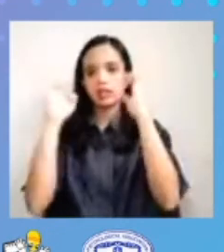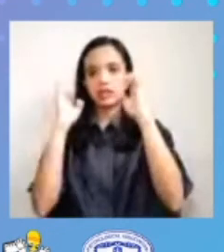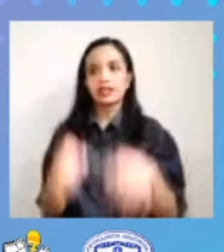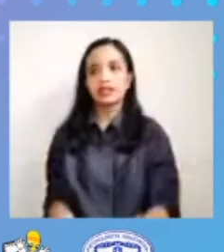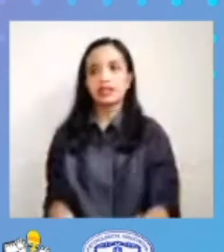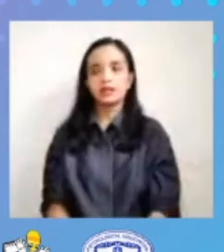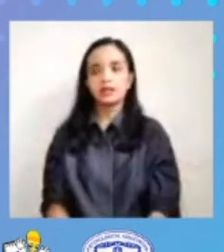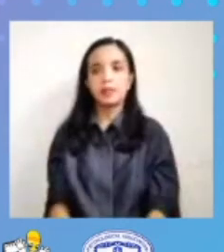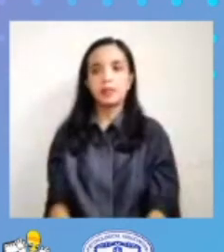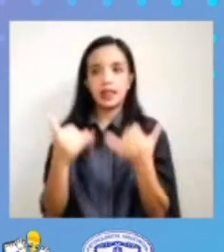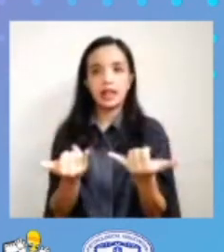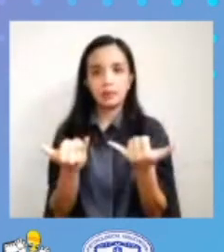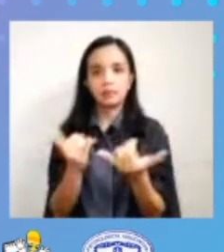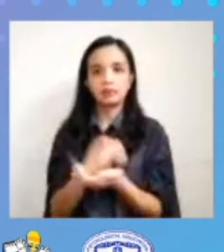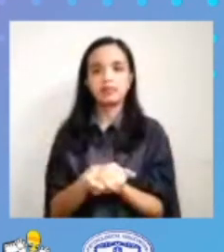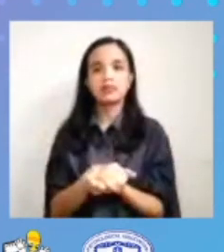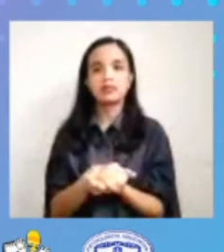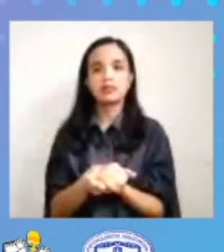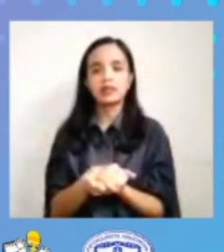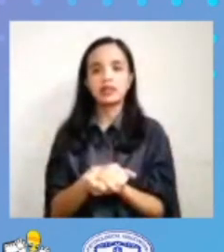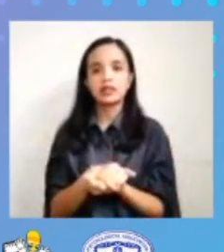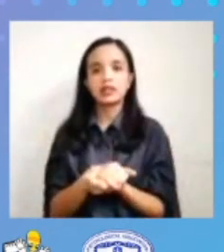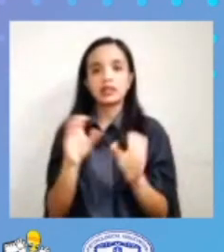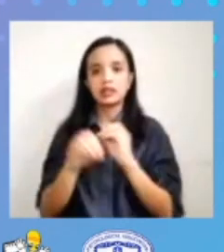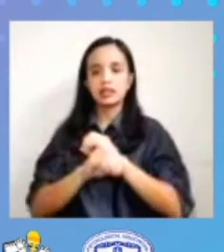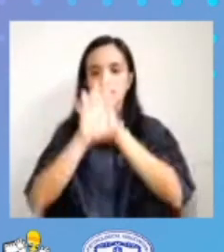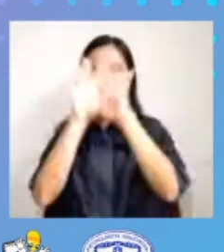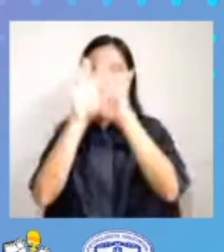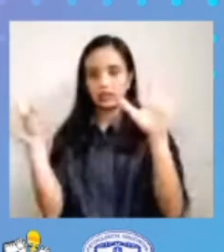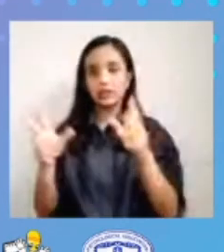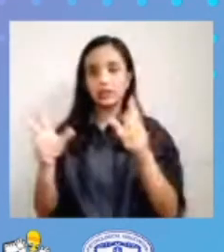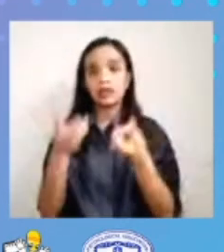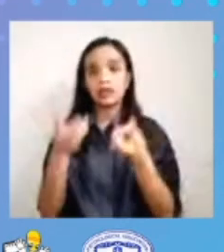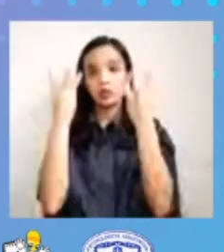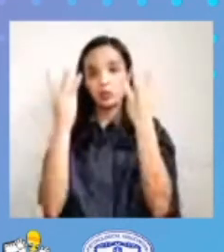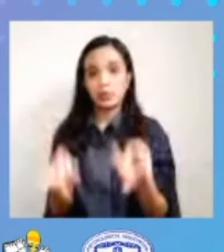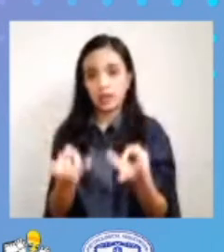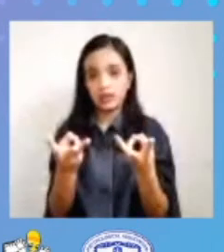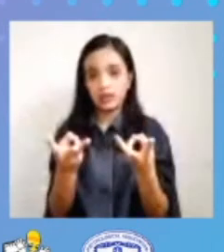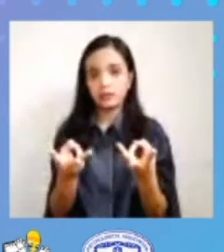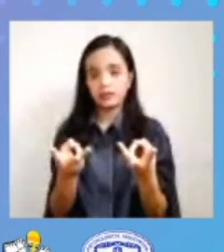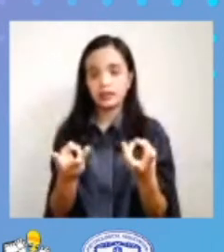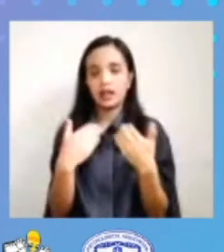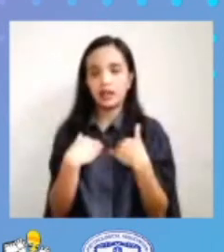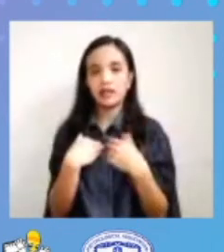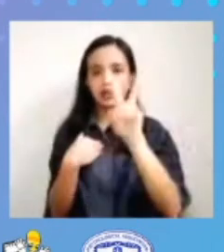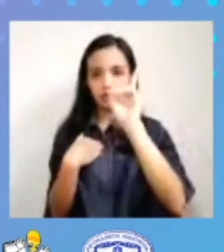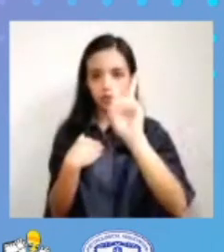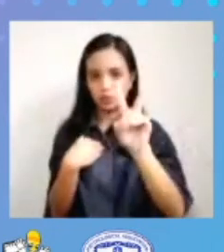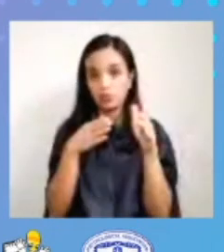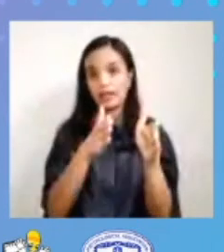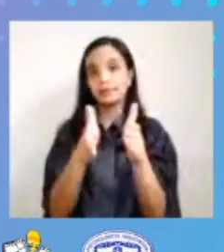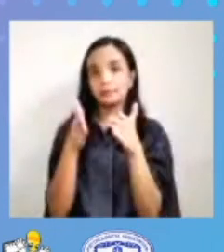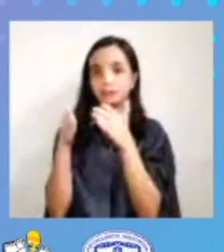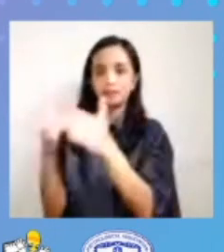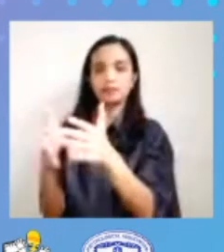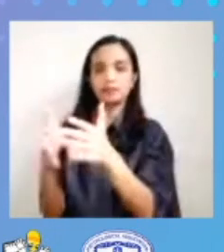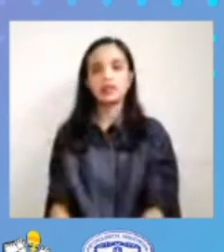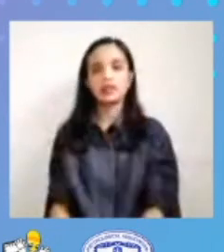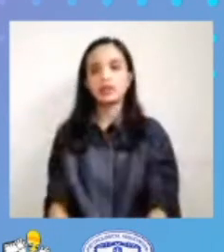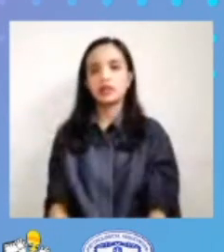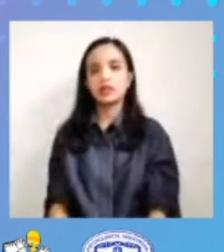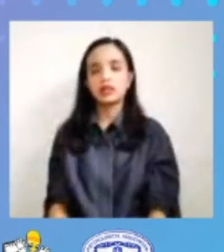weight? It's the other way around from others of how to lose weight. Thank you. Ako din po, this is also my concern. Kasi